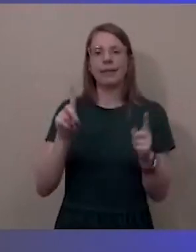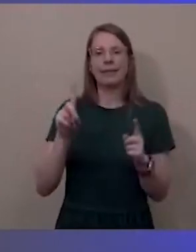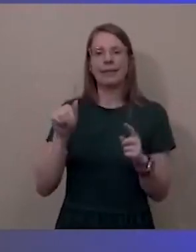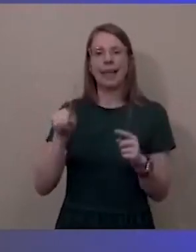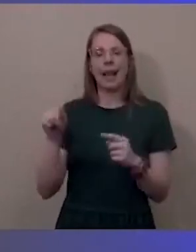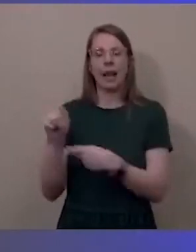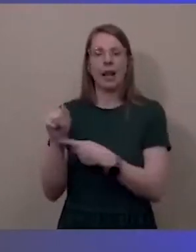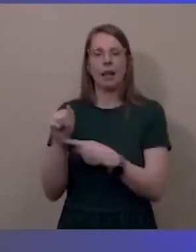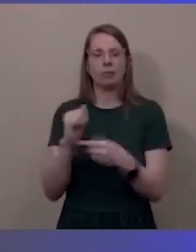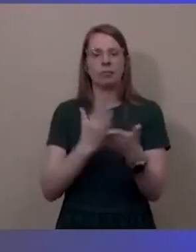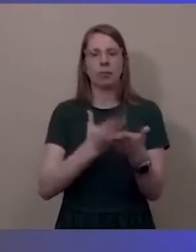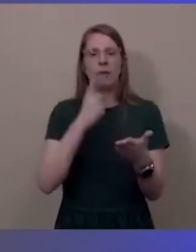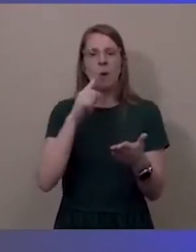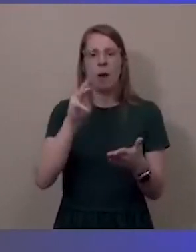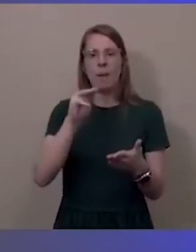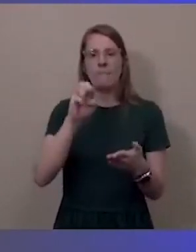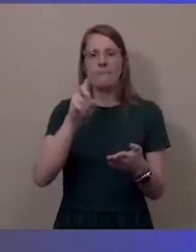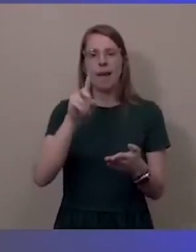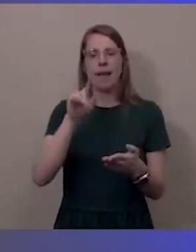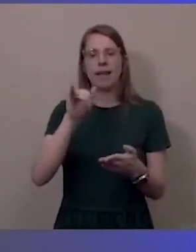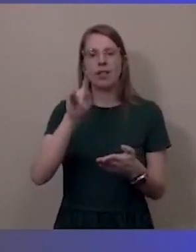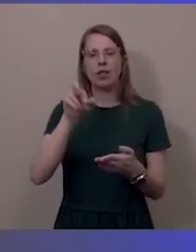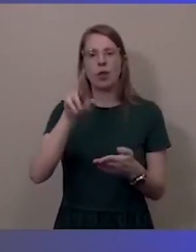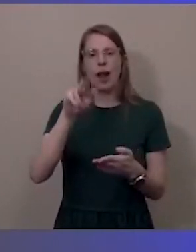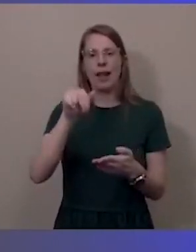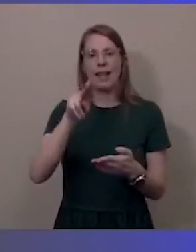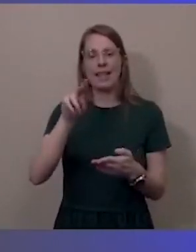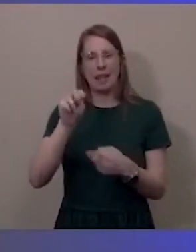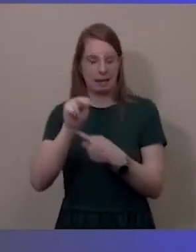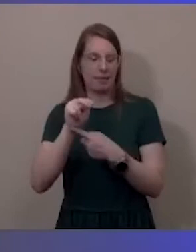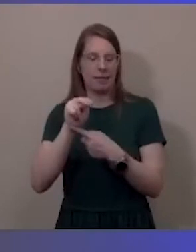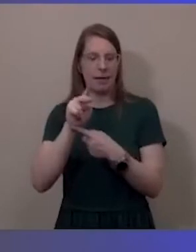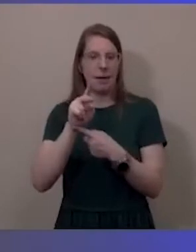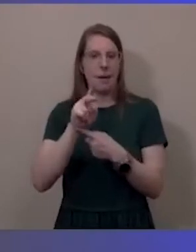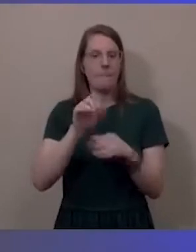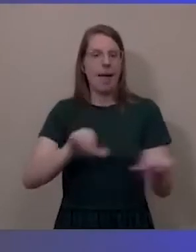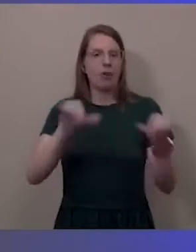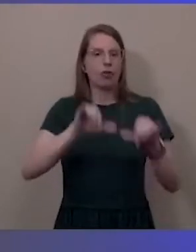a Mediterranean diet pattern. That's a diet pattern with a lot of fruits and